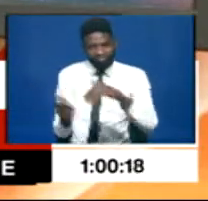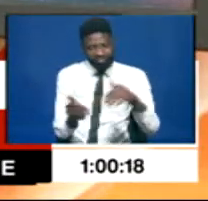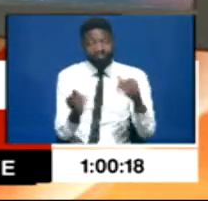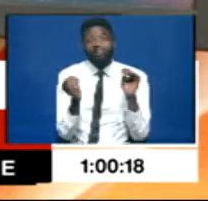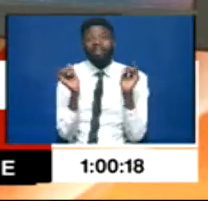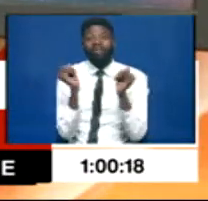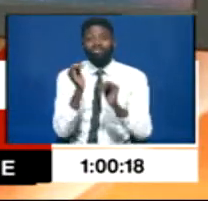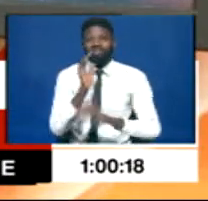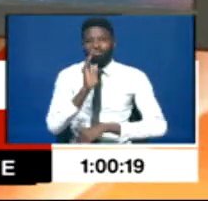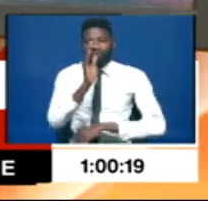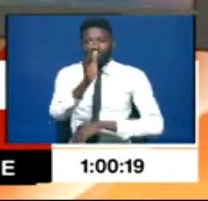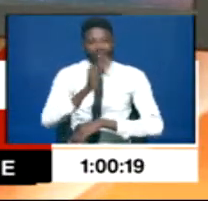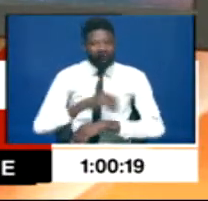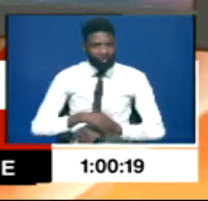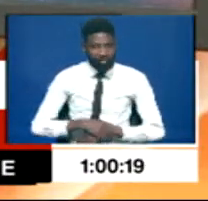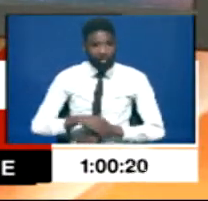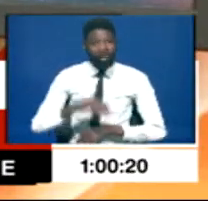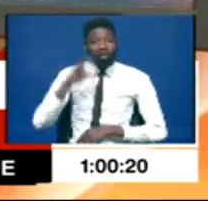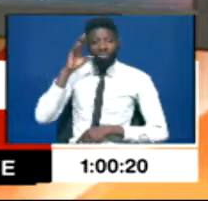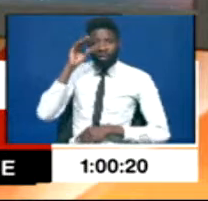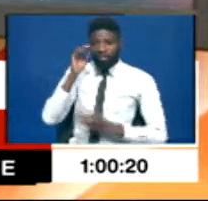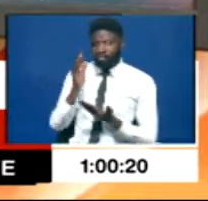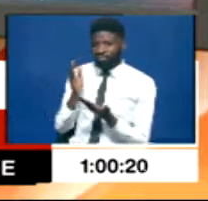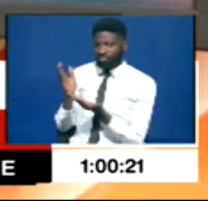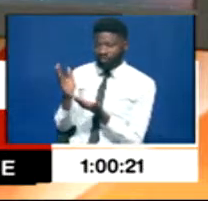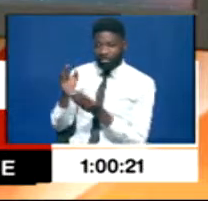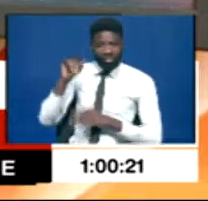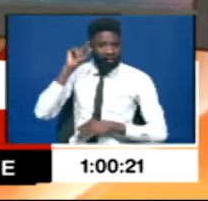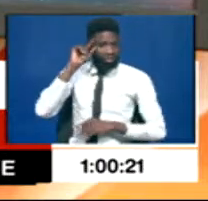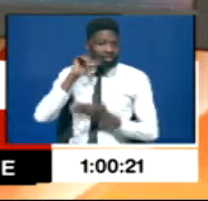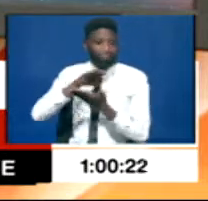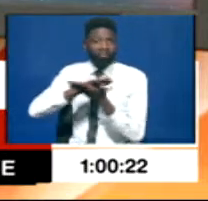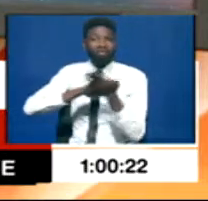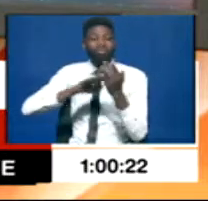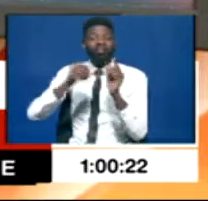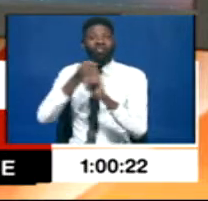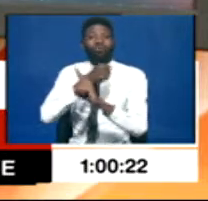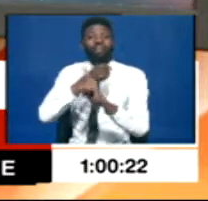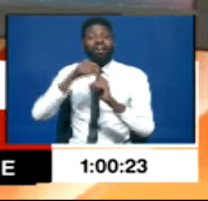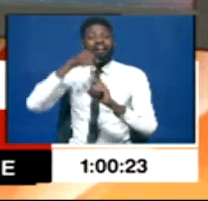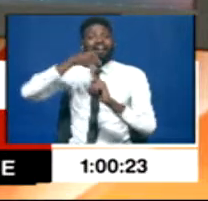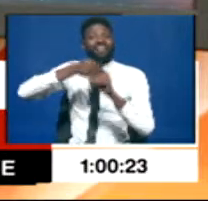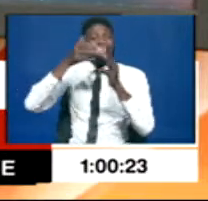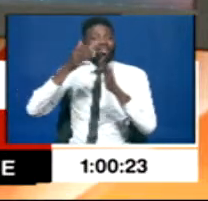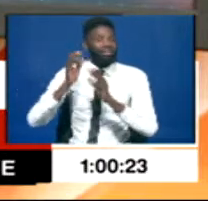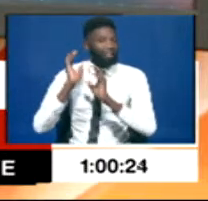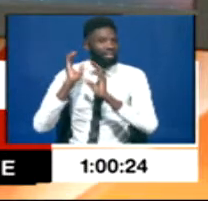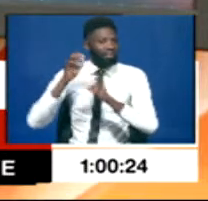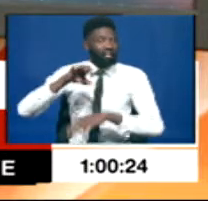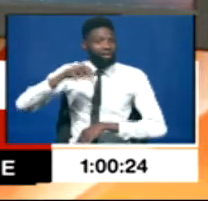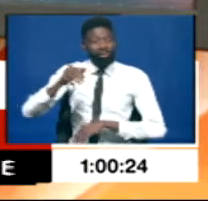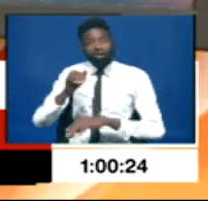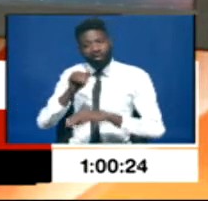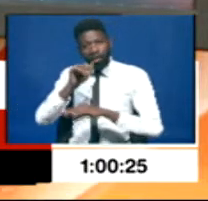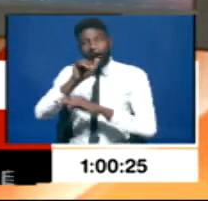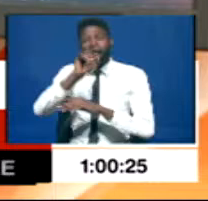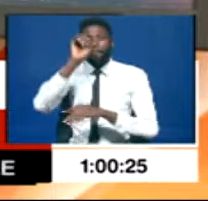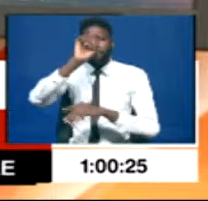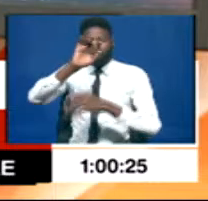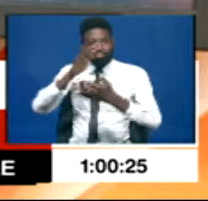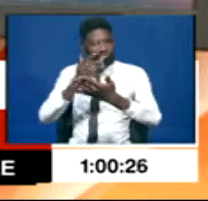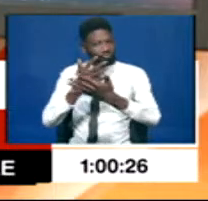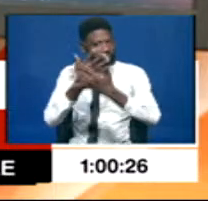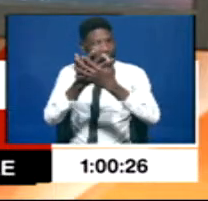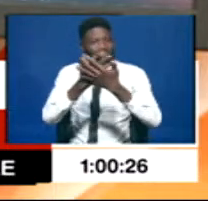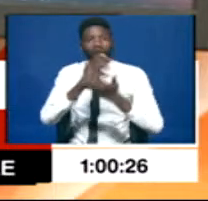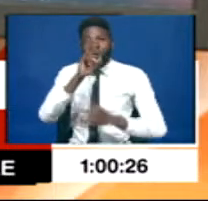We begin at the coast where gender-based violence activists in Kilifi County are demanding the immediate arrest of a police officer based